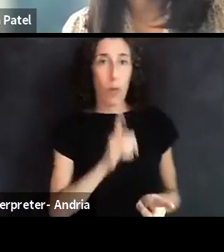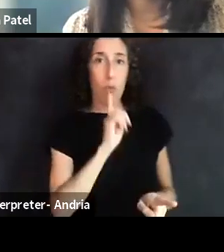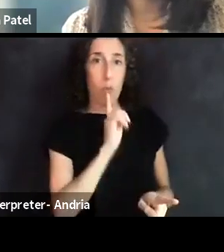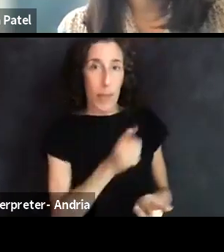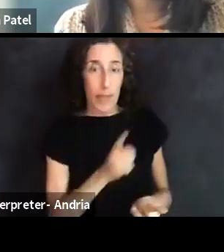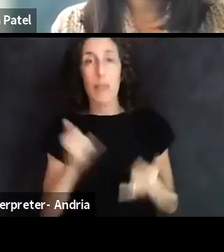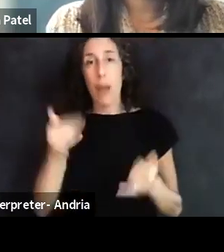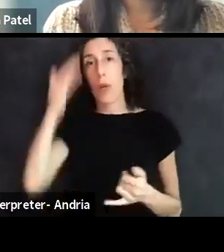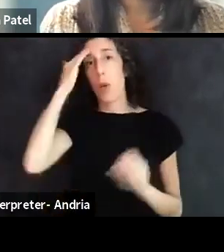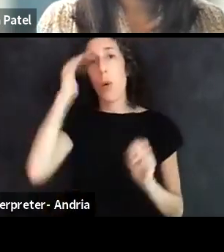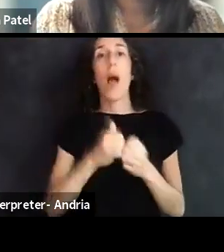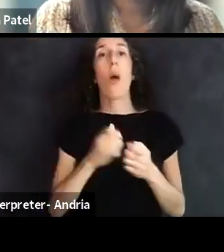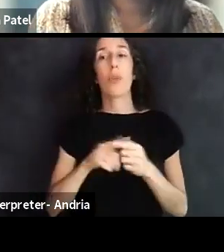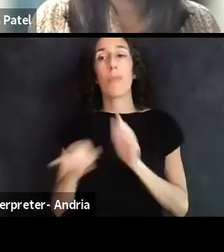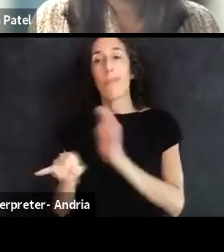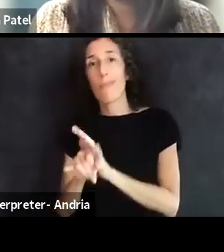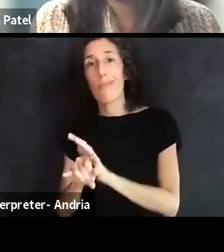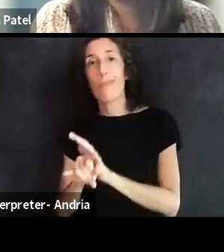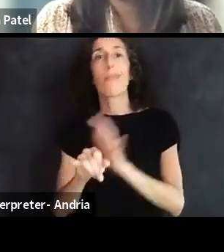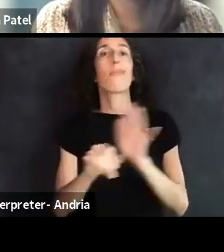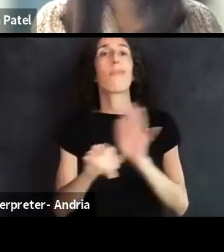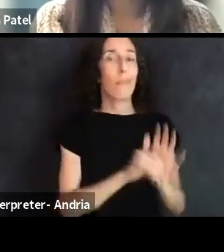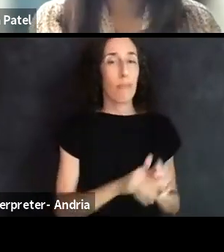Thank you both. Yeah, that's I think a great